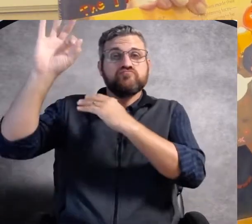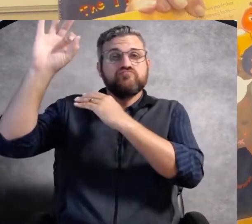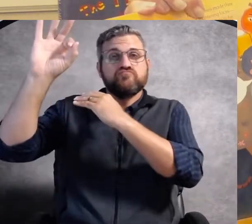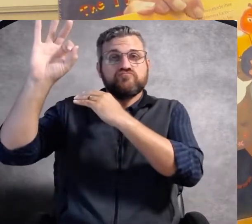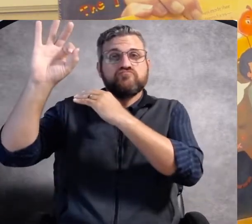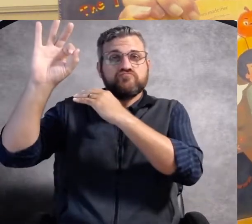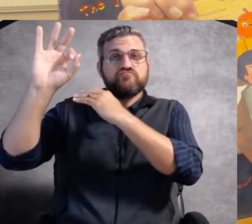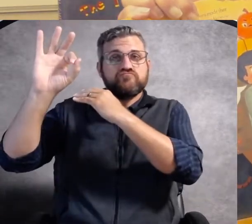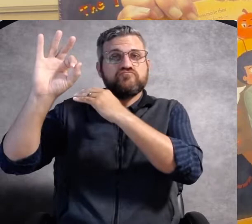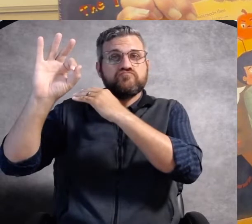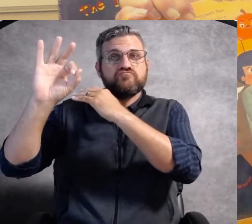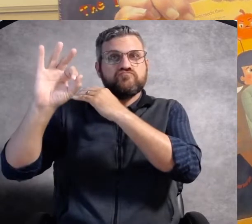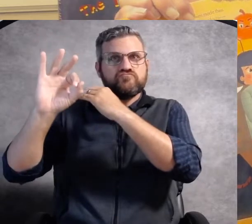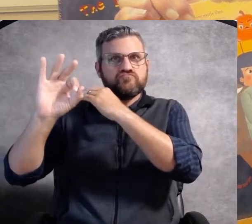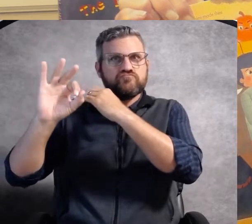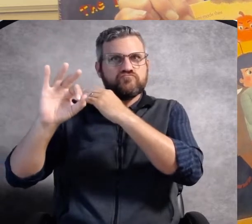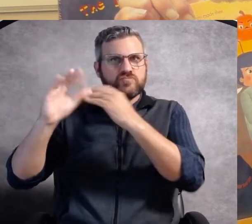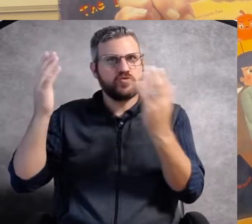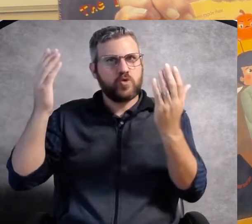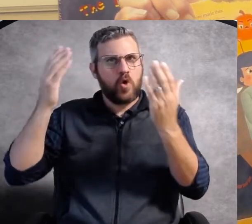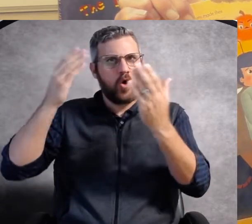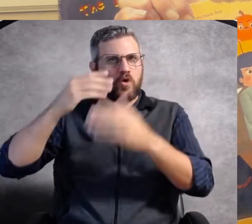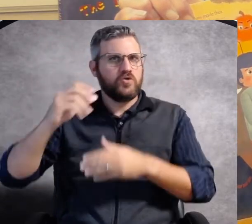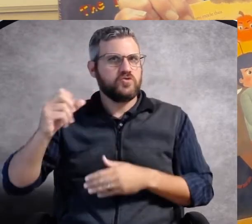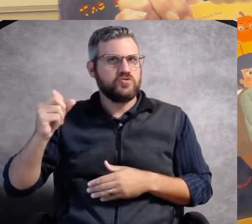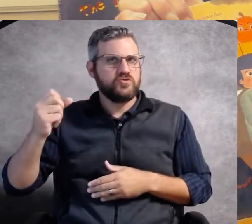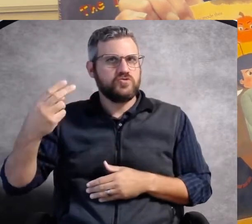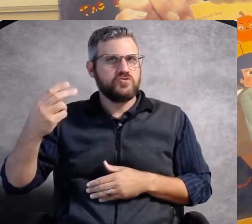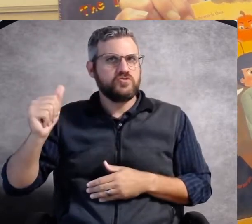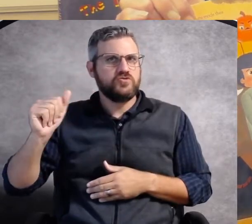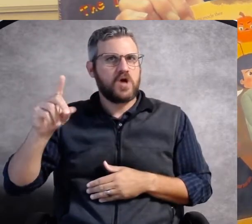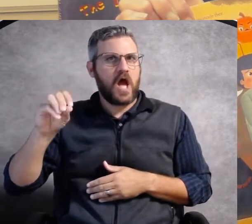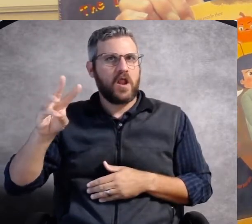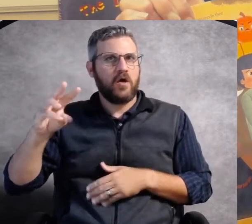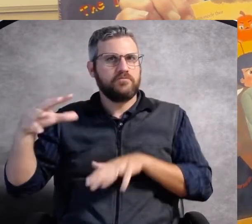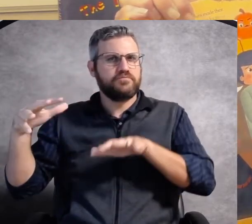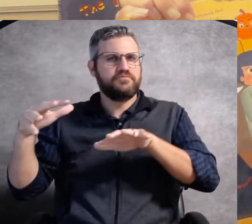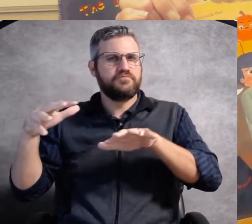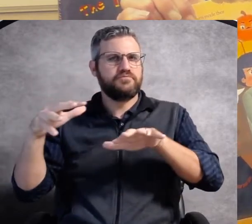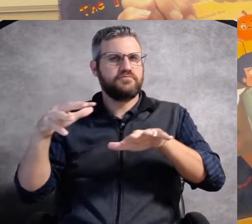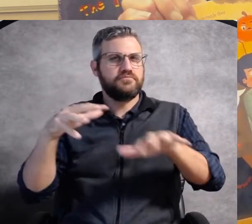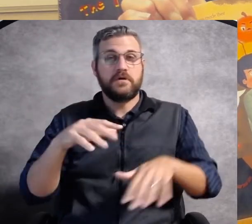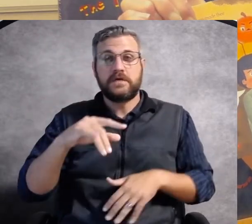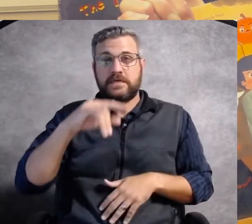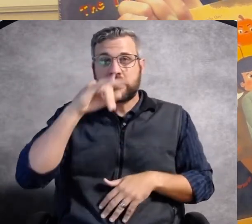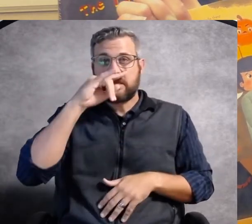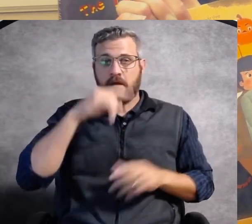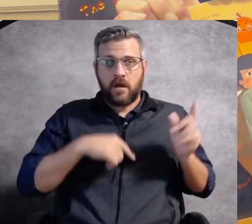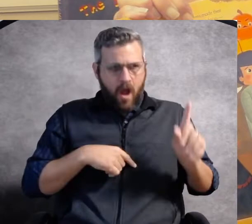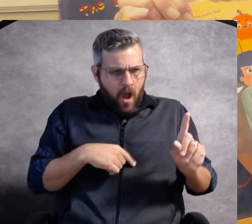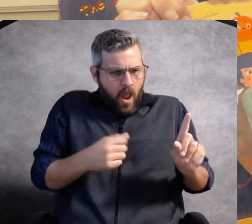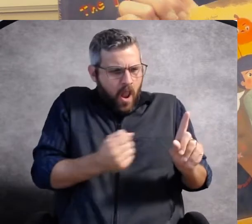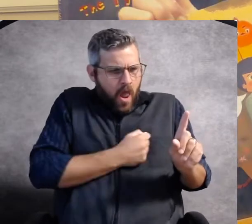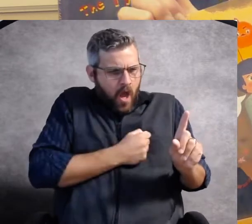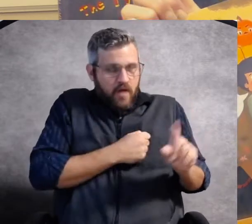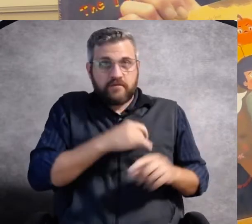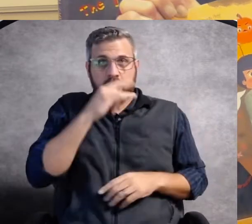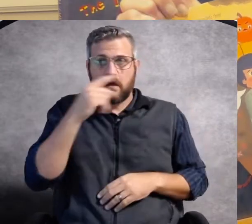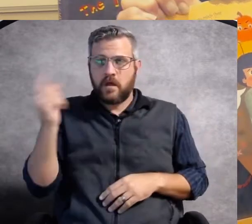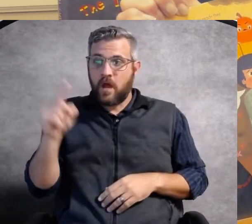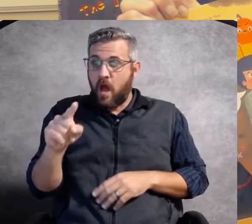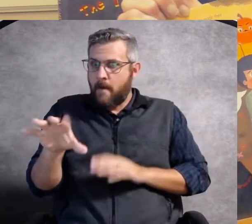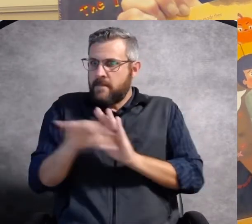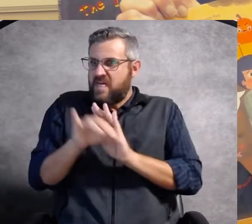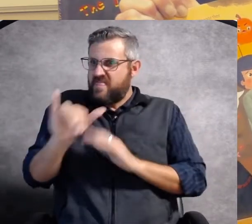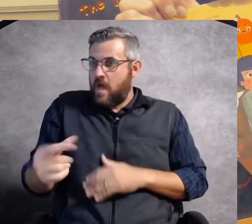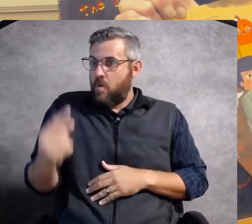As the sun began to set in the sky, the shadows got longer and darker. I want this one. Oh, I love it.